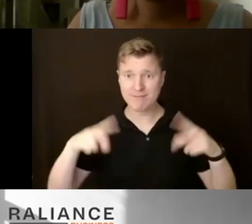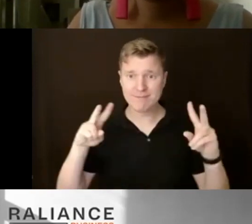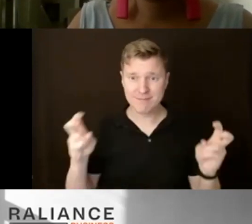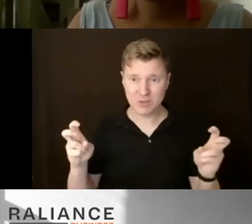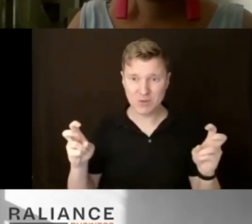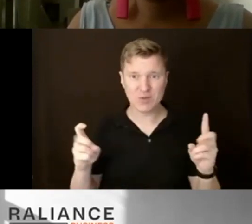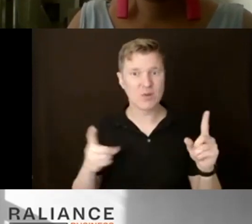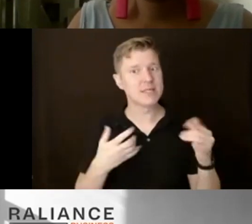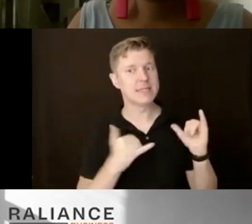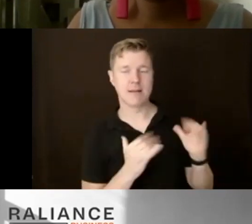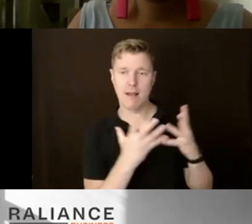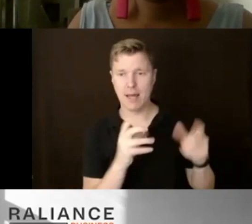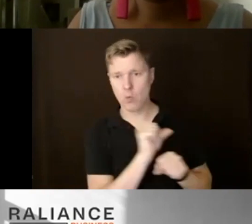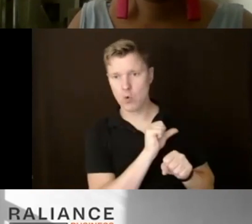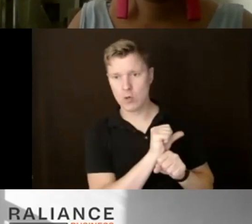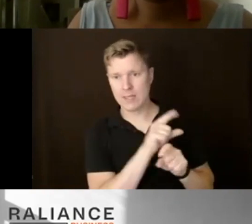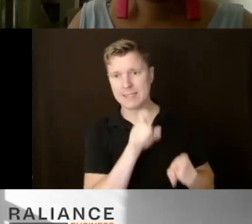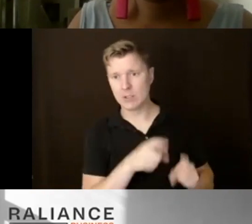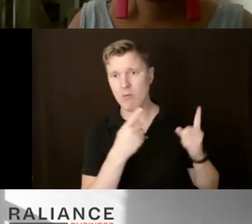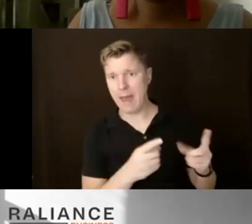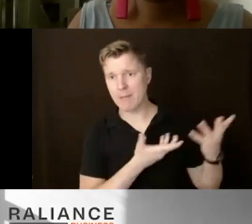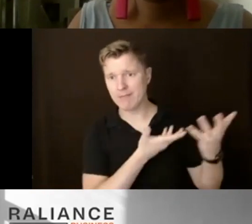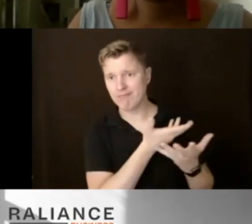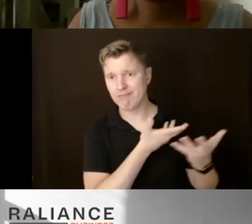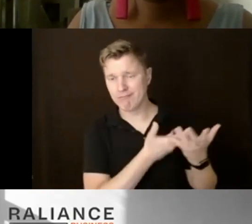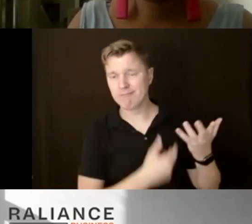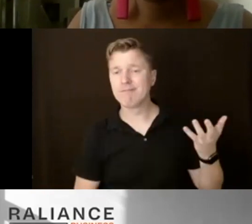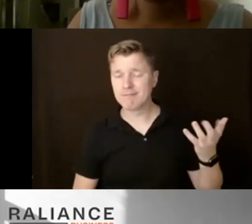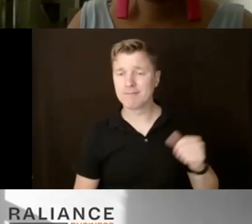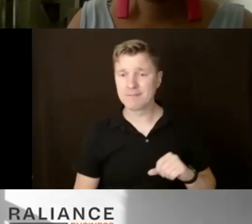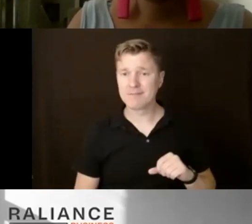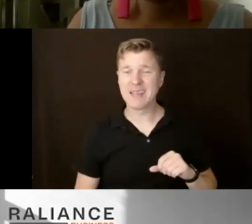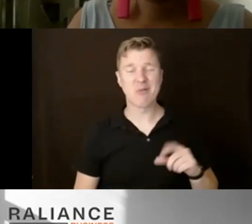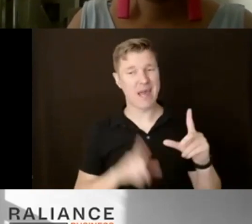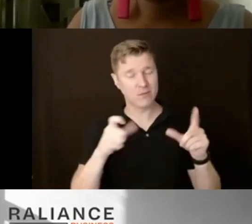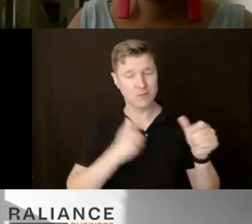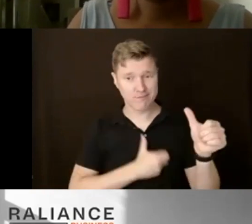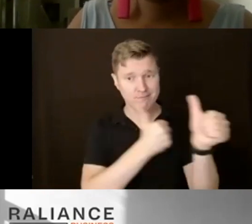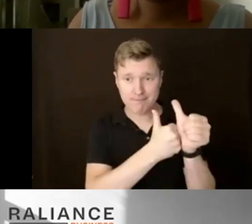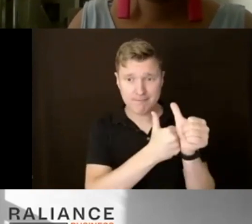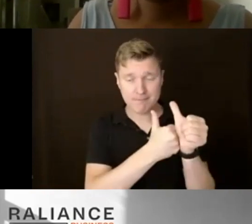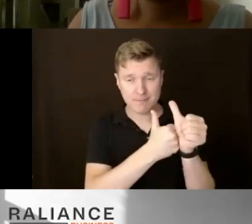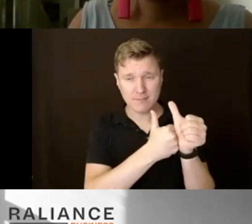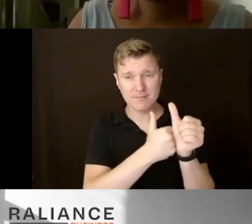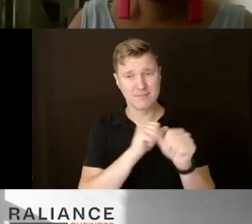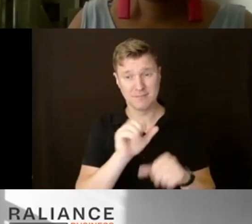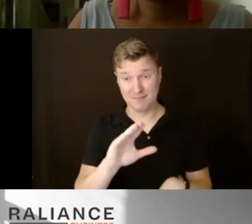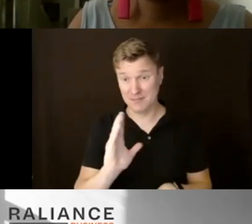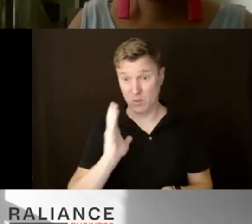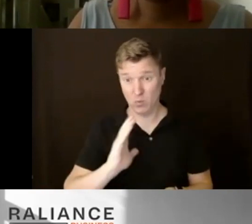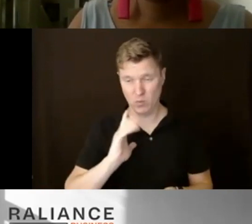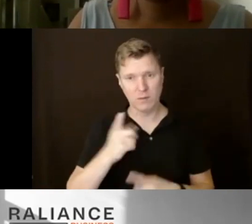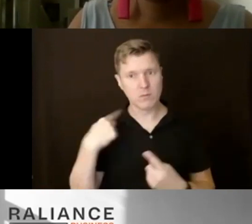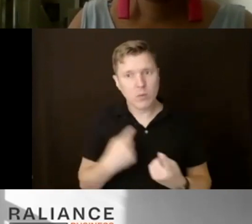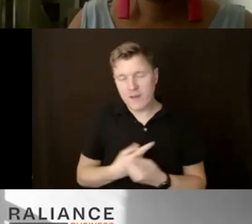work that does have to be done, and kind of a lot of catching up to do, because we, you know, since we operate in the space